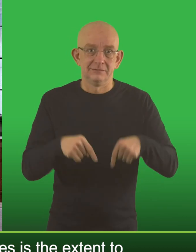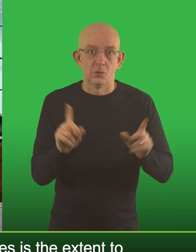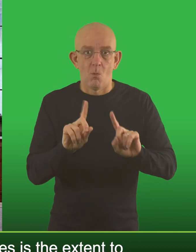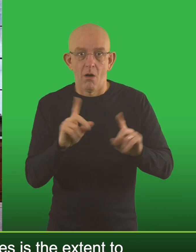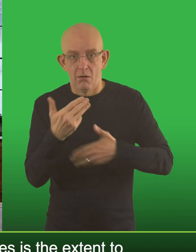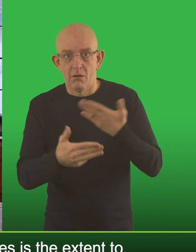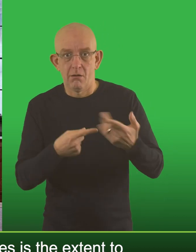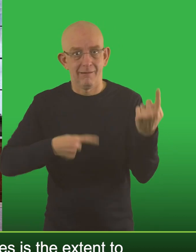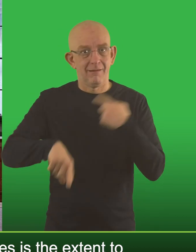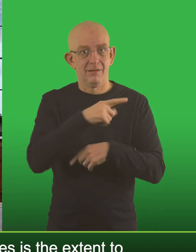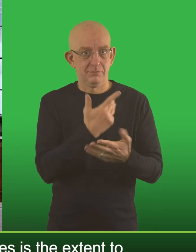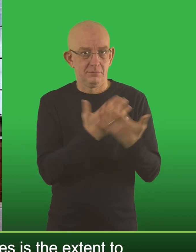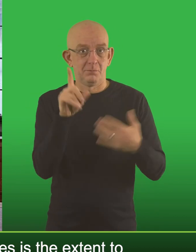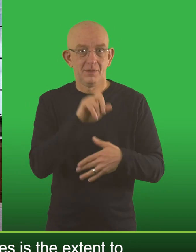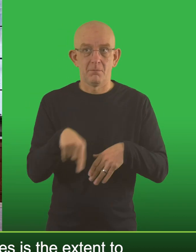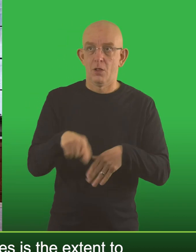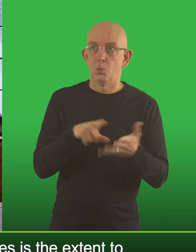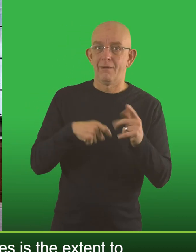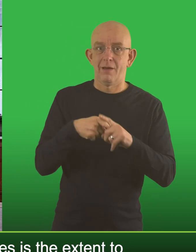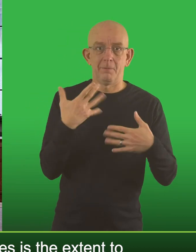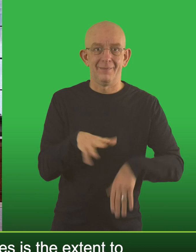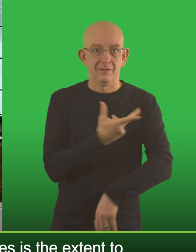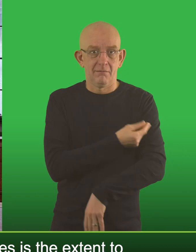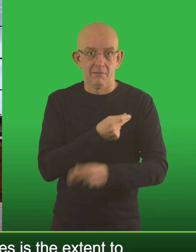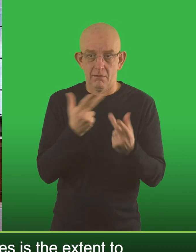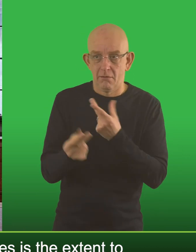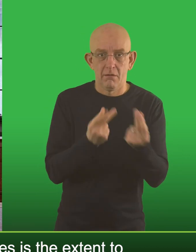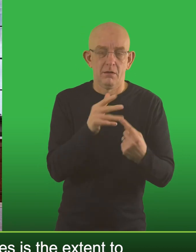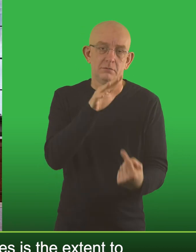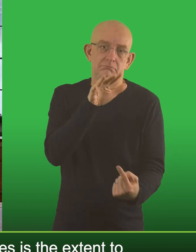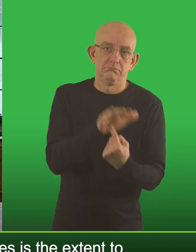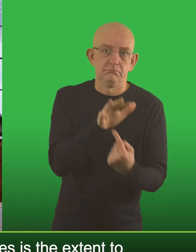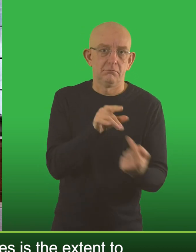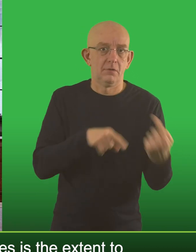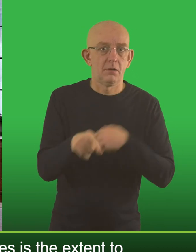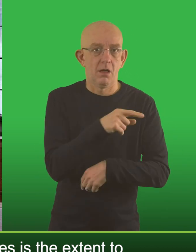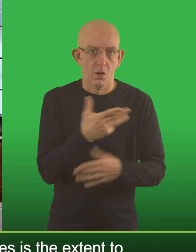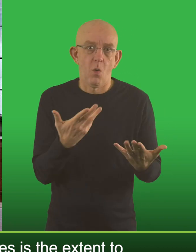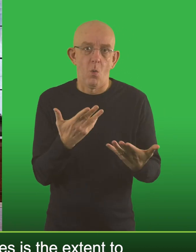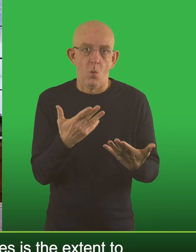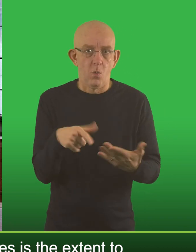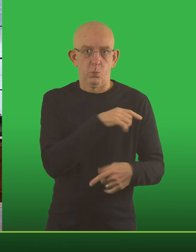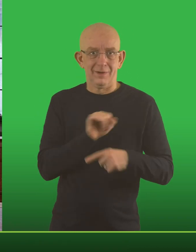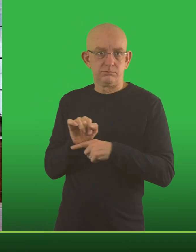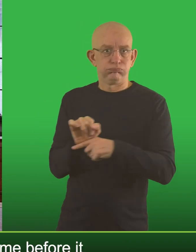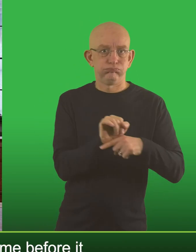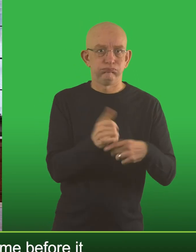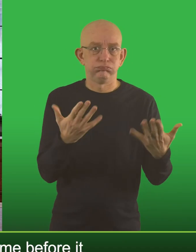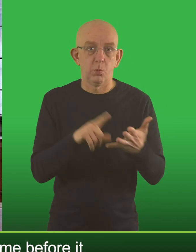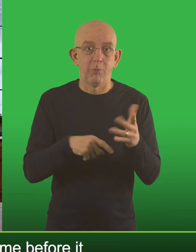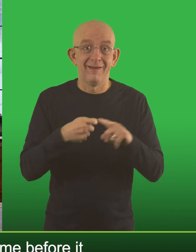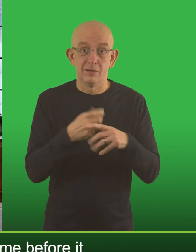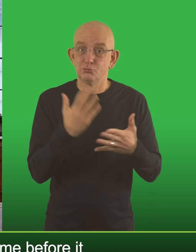to which this plays out in a well-vaccinated population, as is in the UK. It